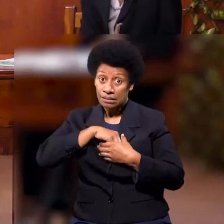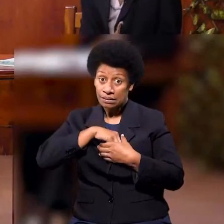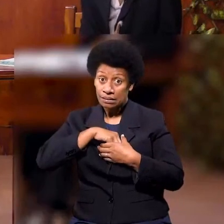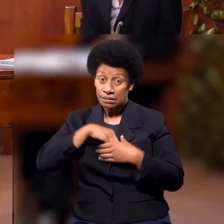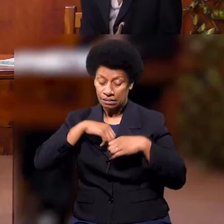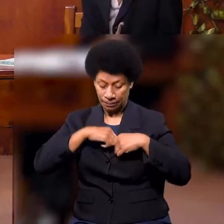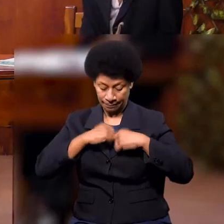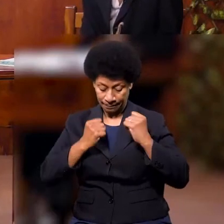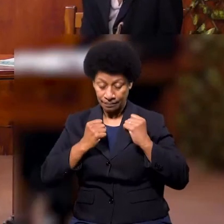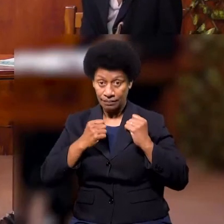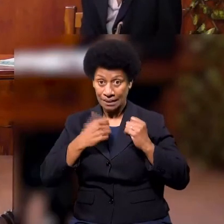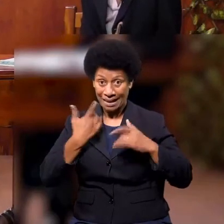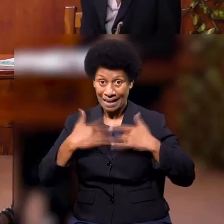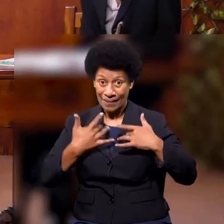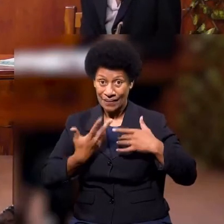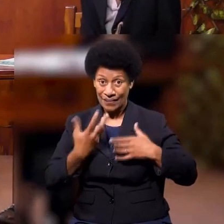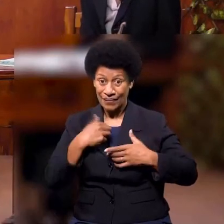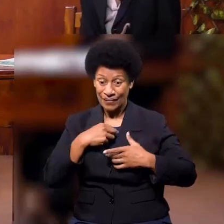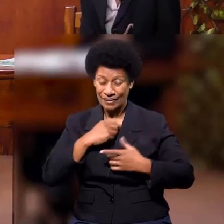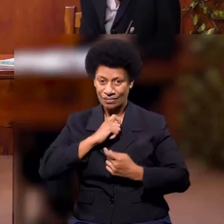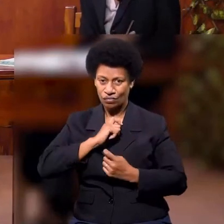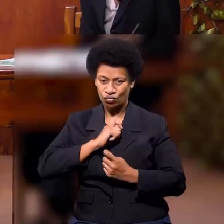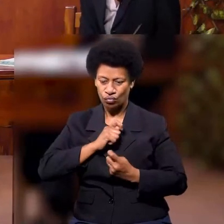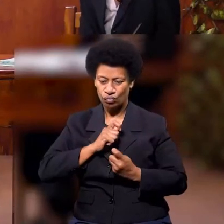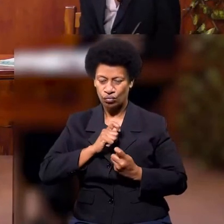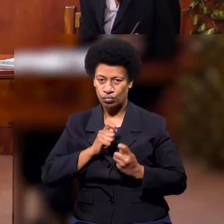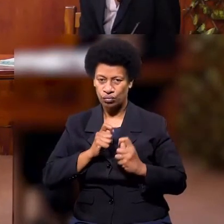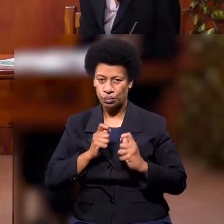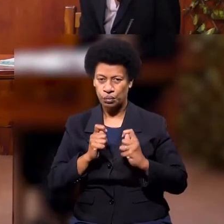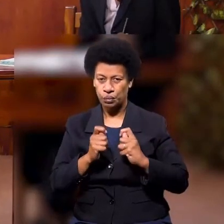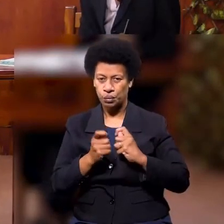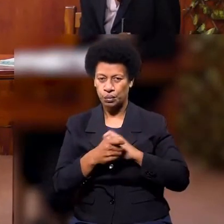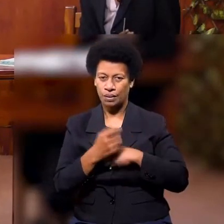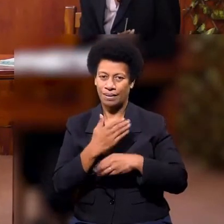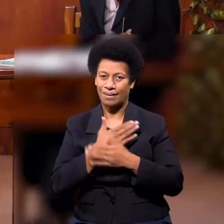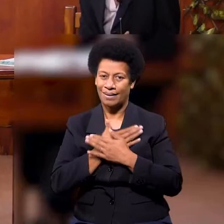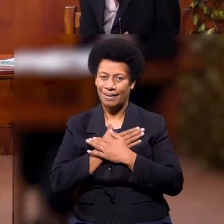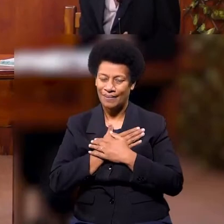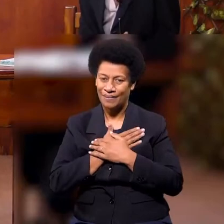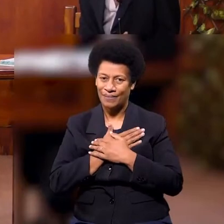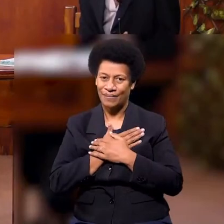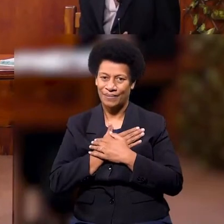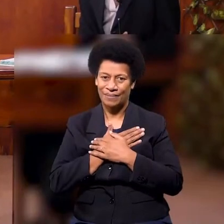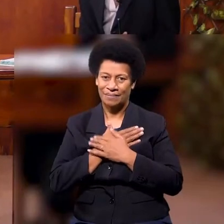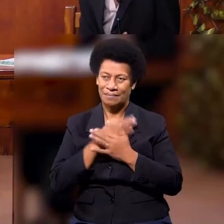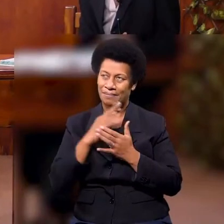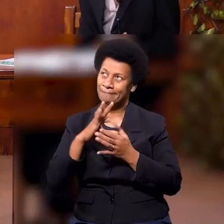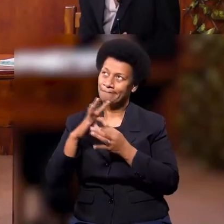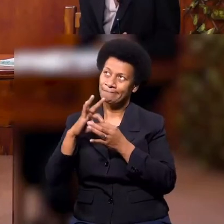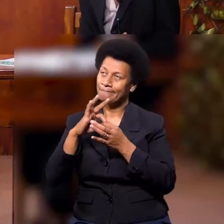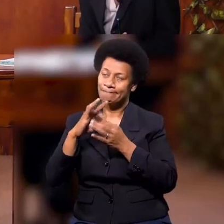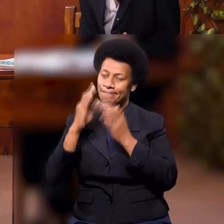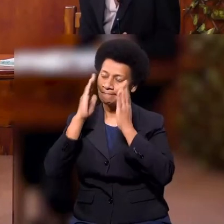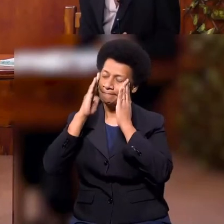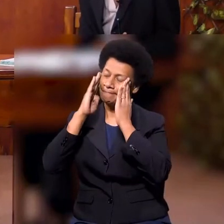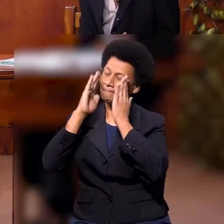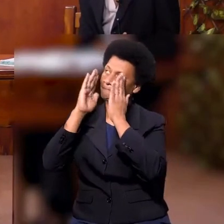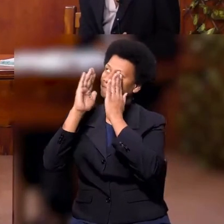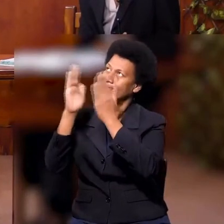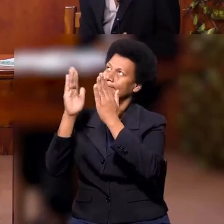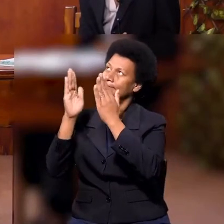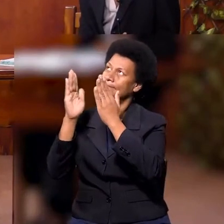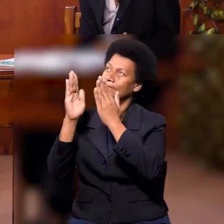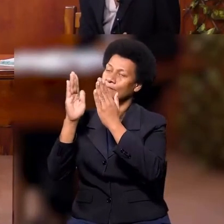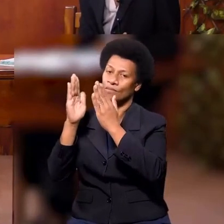its regenerating and renewing work in our lives, our love, our affection will be